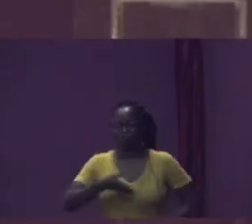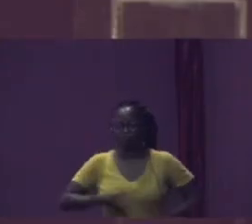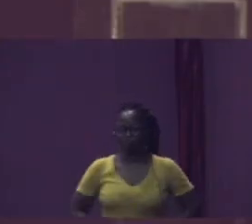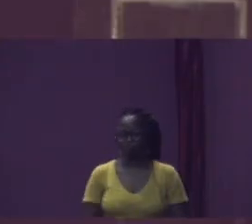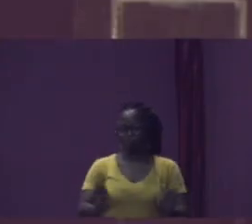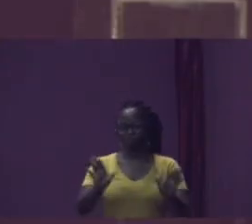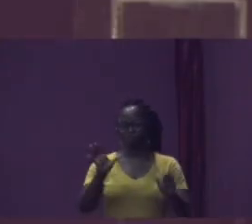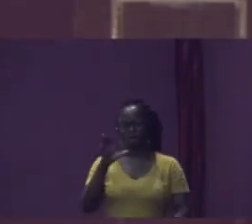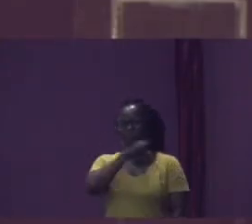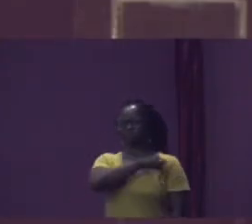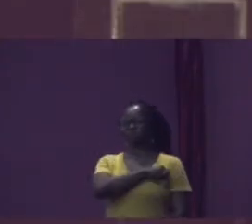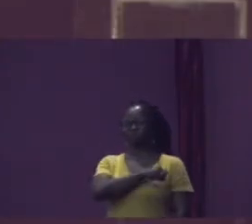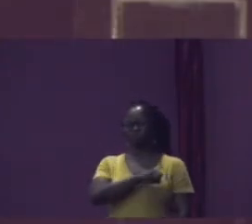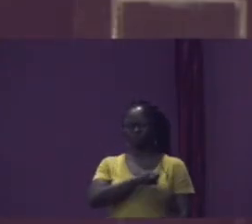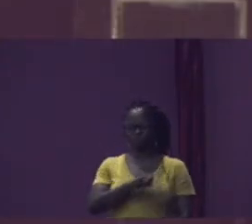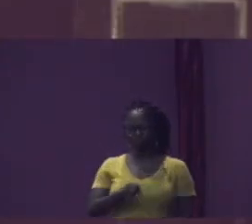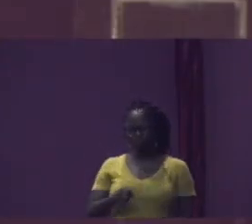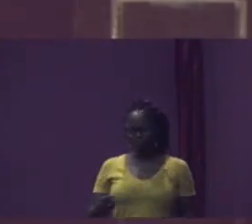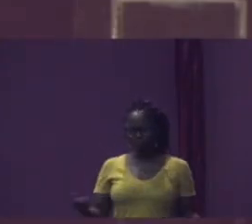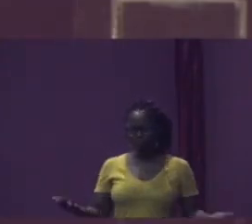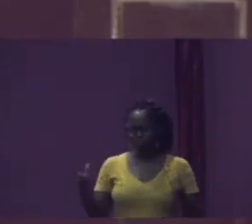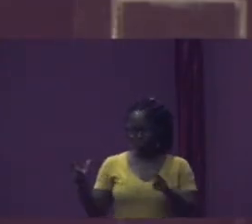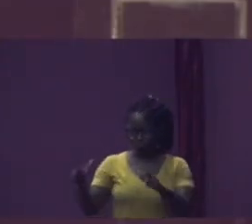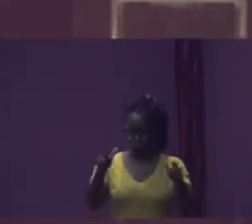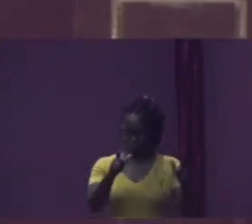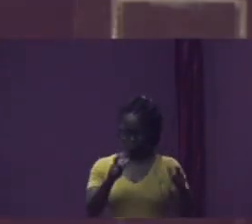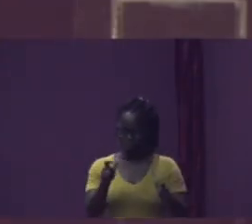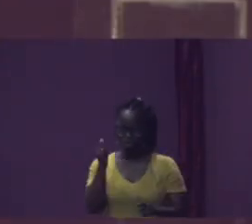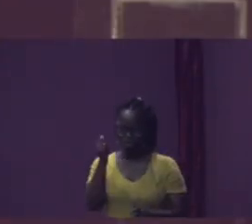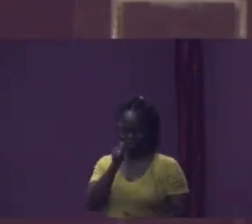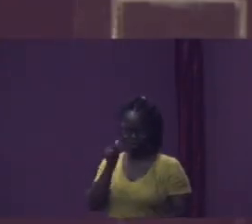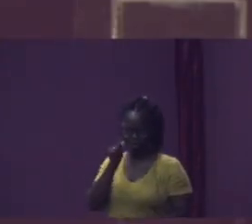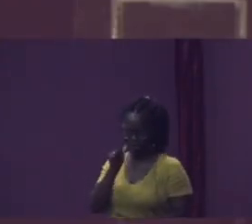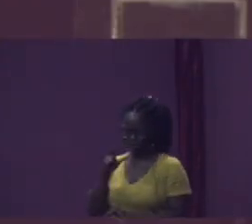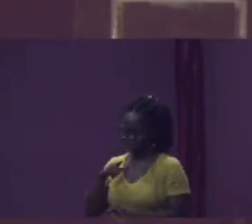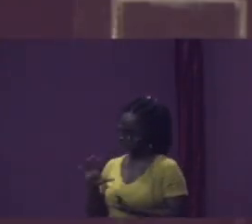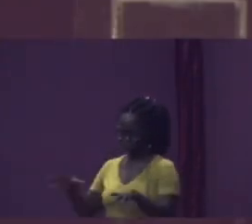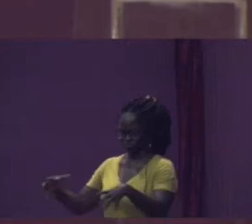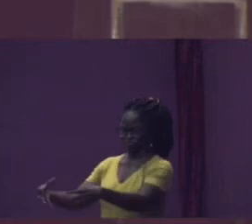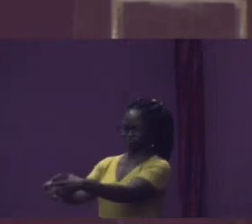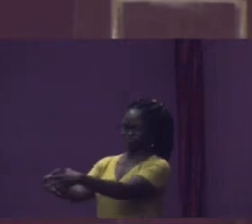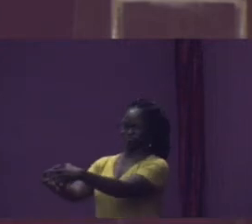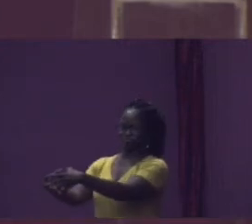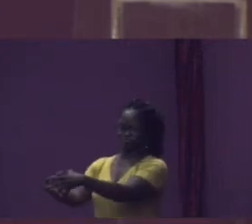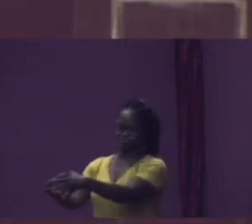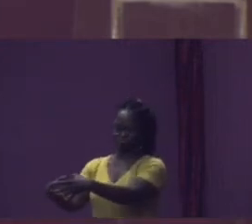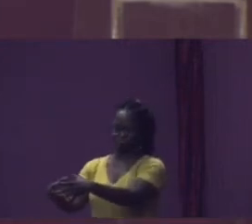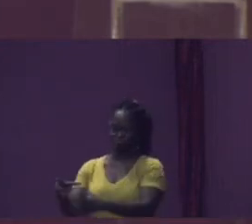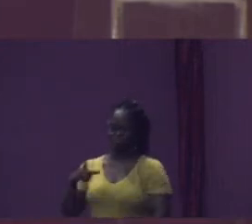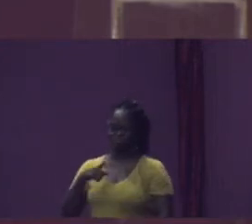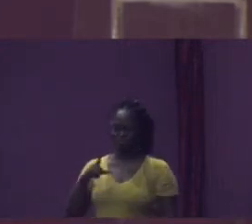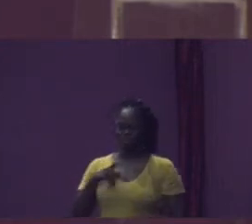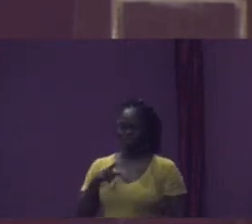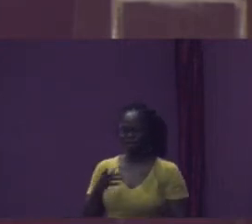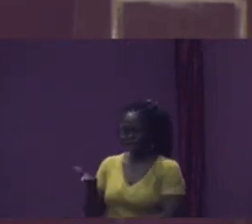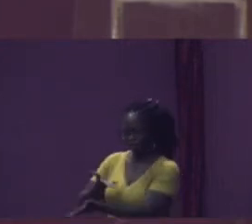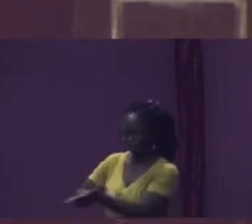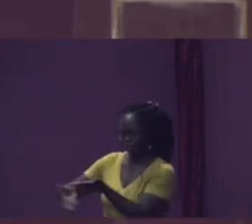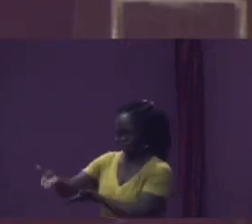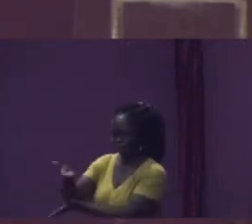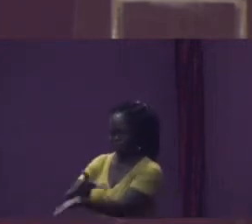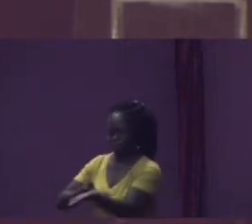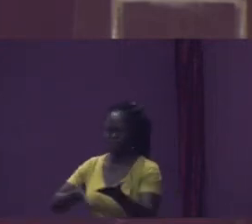these spaces where women stay together, they can be sites of a lot of positive collaboration between pregnant women